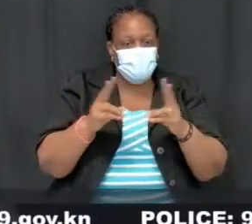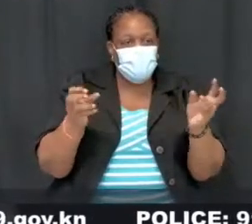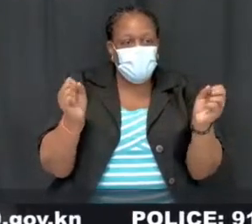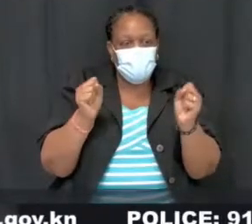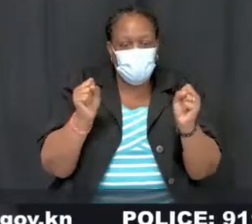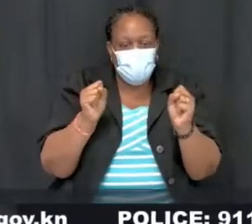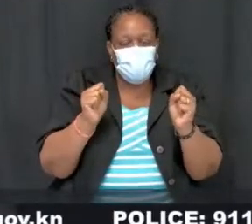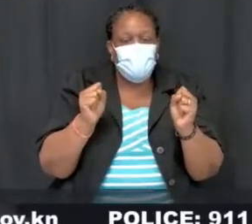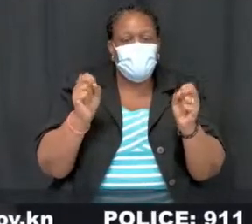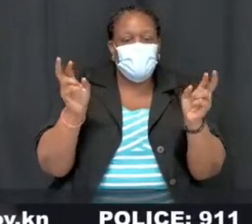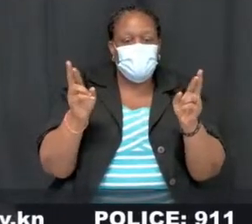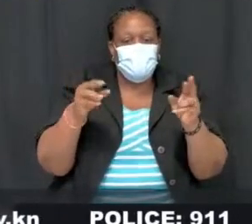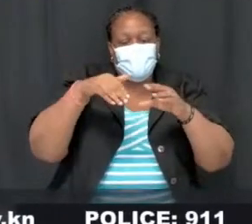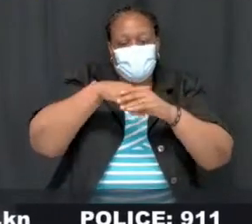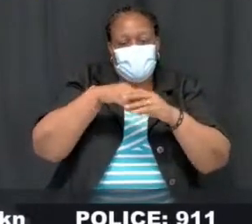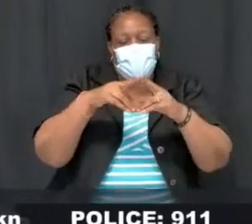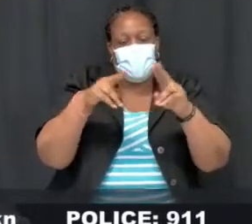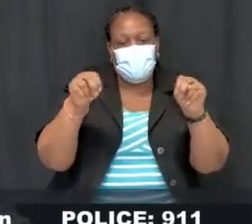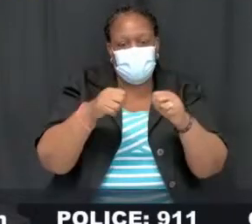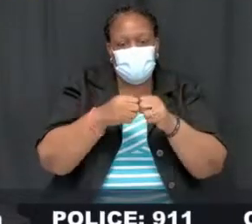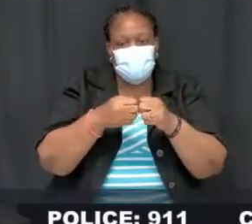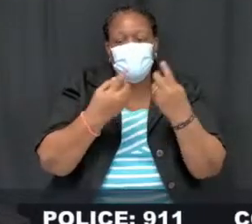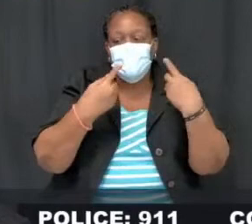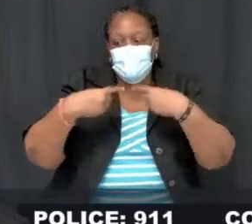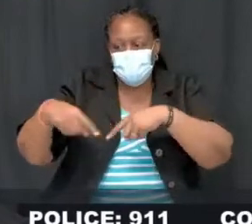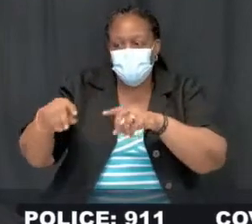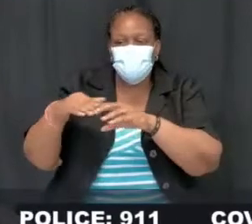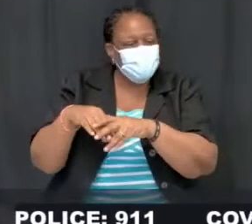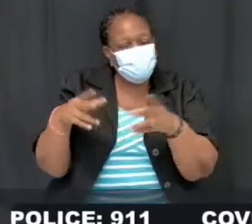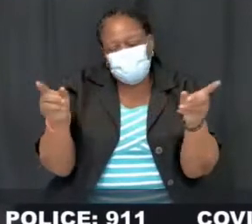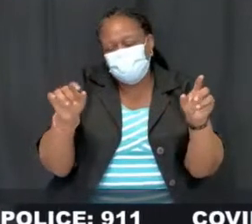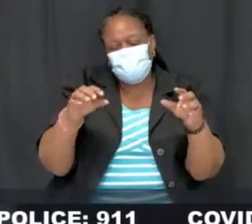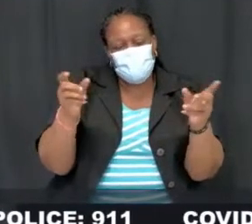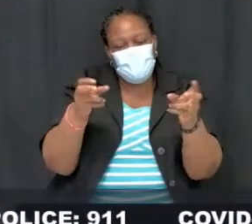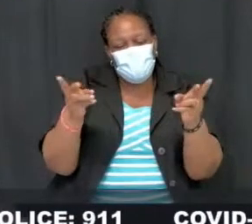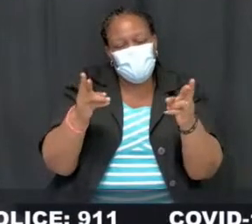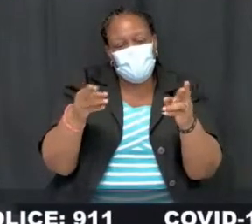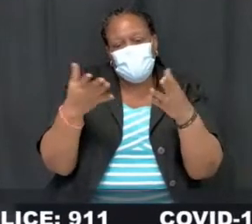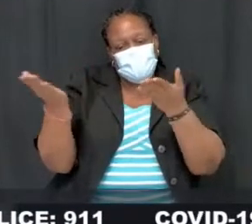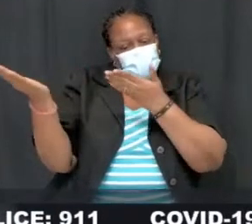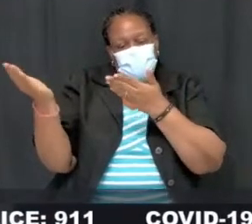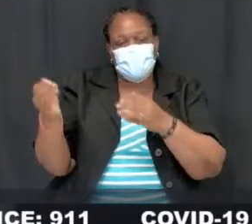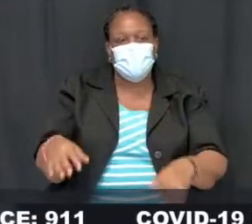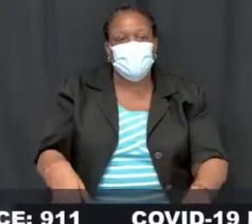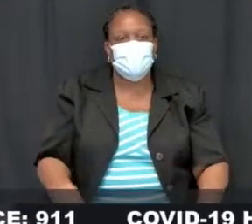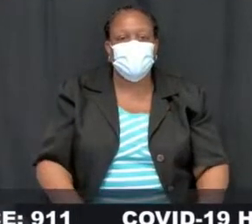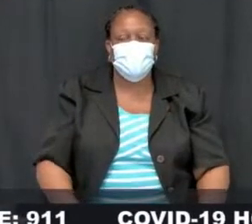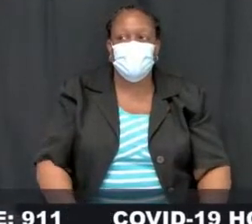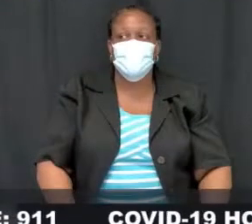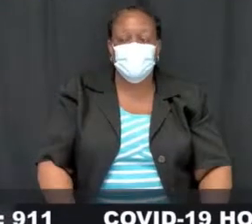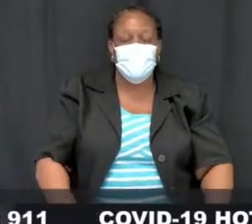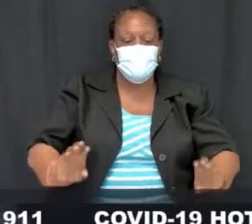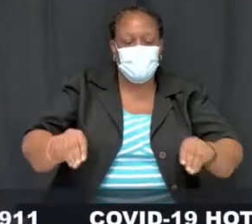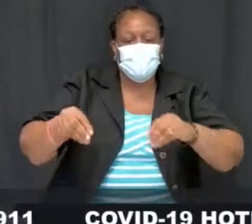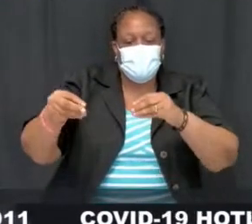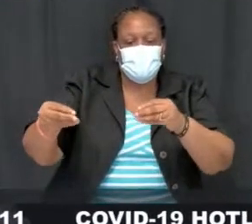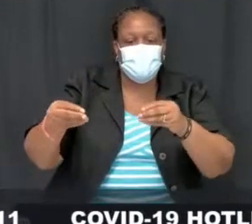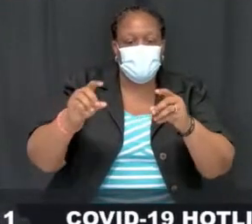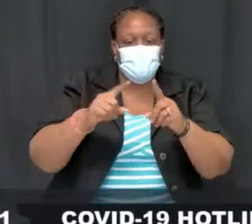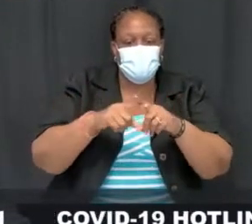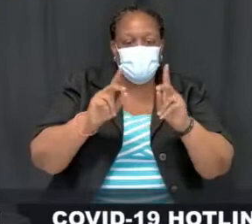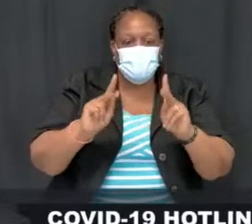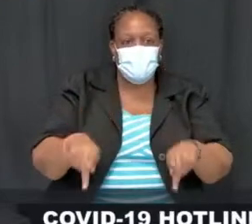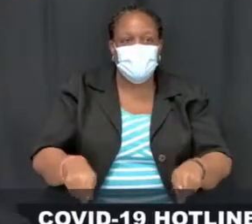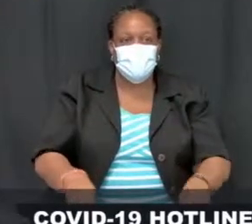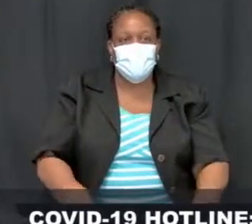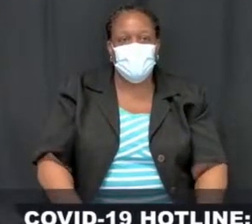central medical stores to the regular refrigerator in Nevis for safe administration without